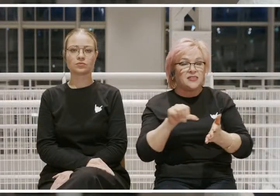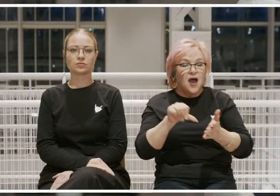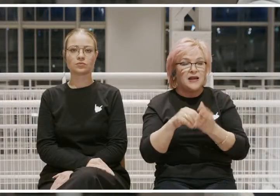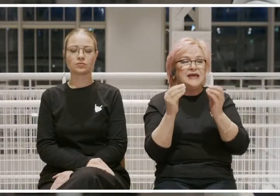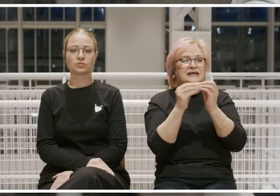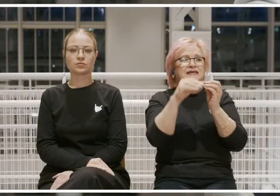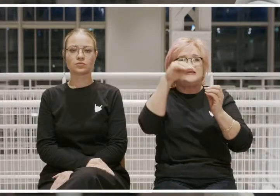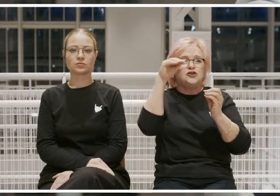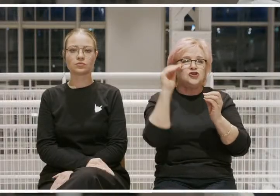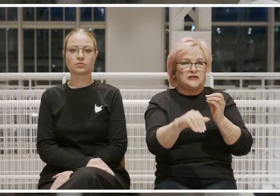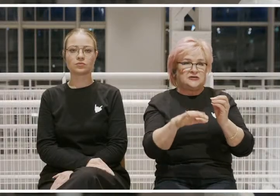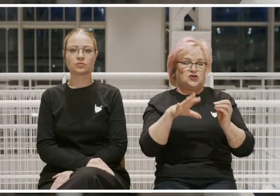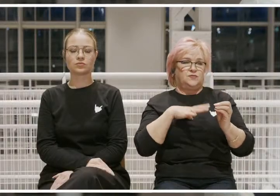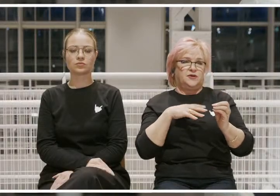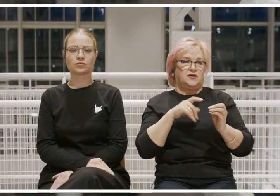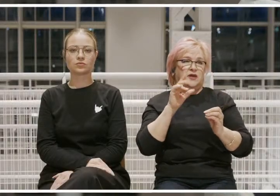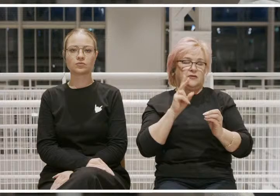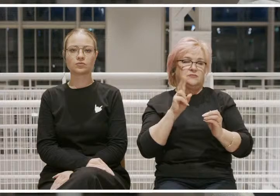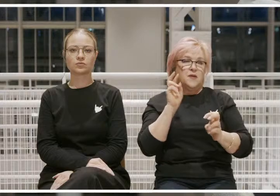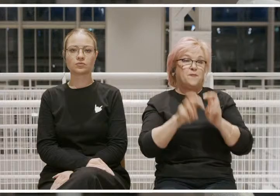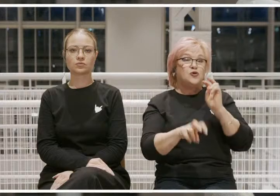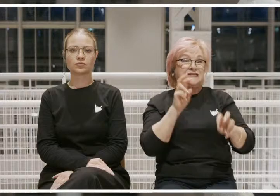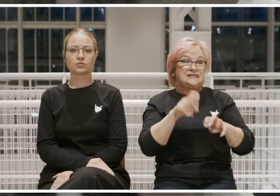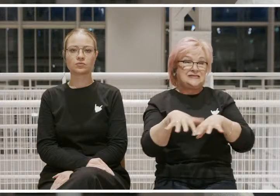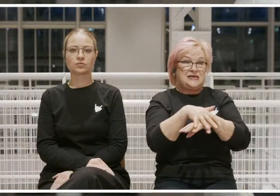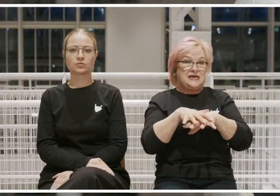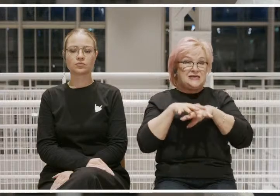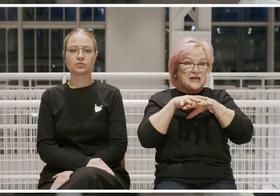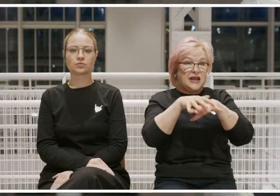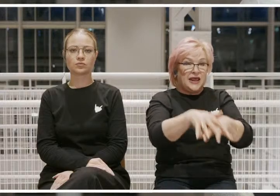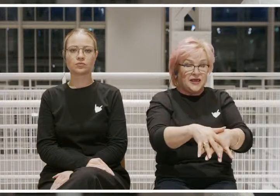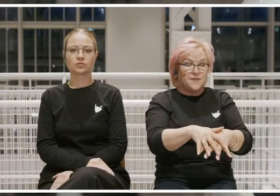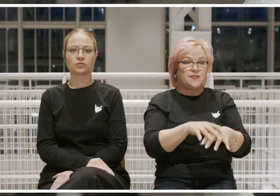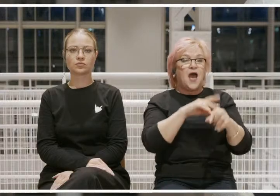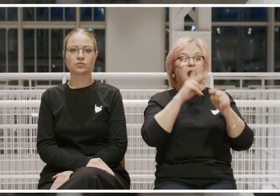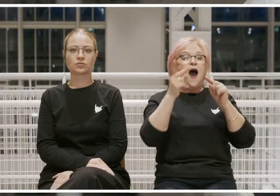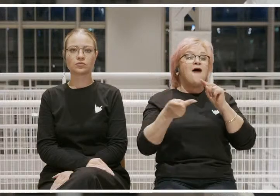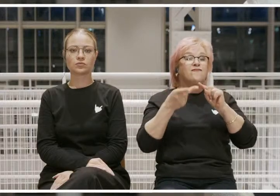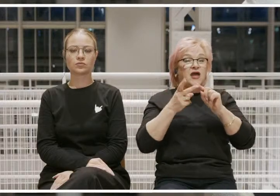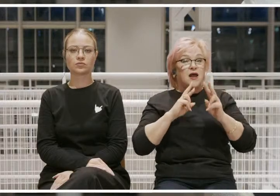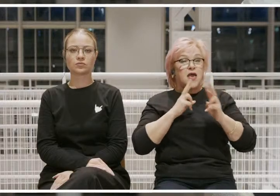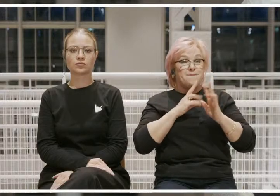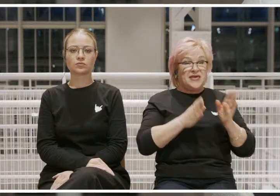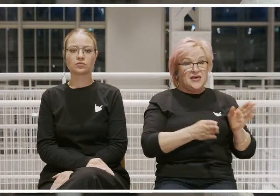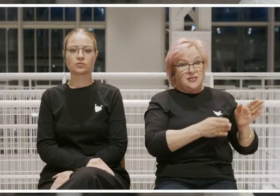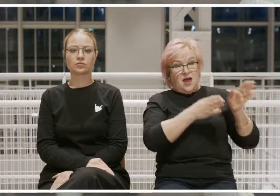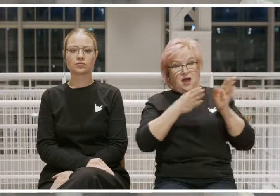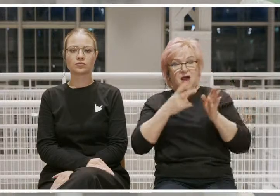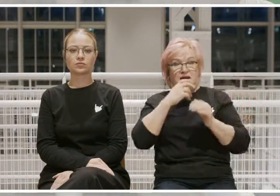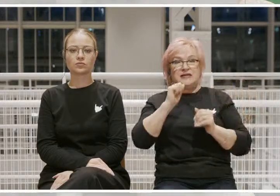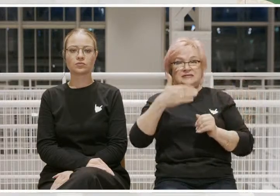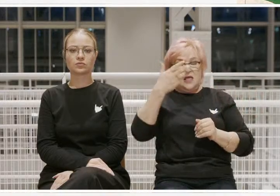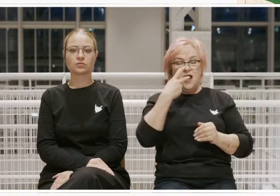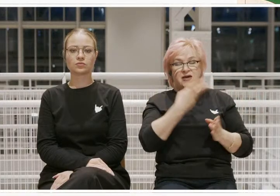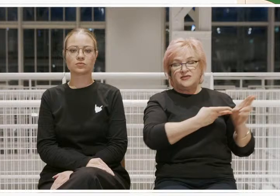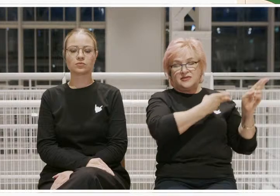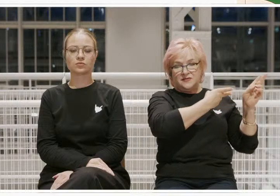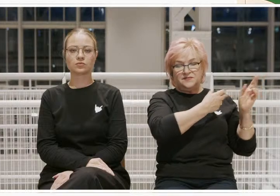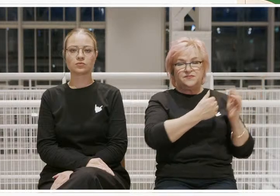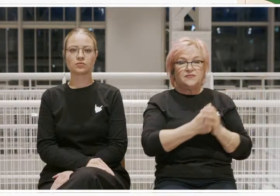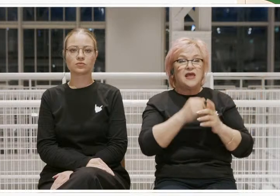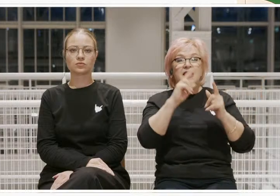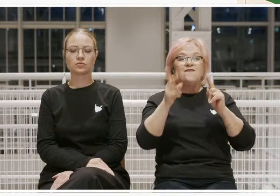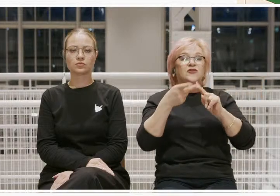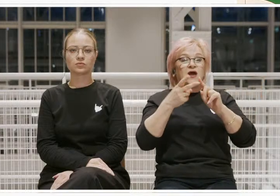second Istanbul Biennial, we can go to the next slide. So the second Istanbul Biennial had the same